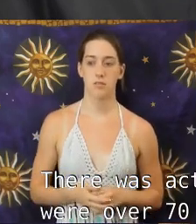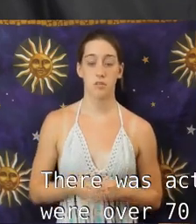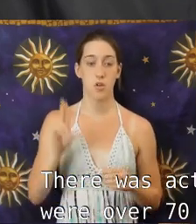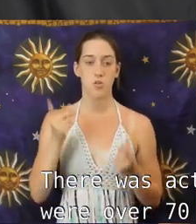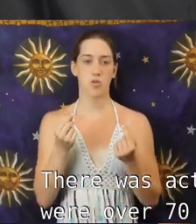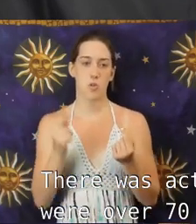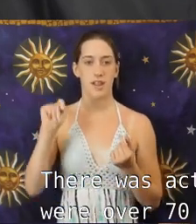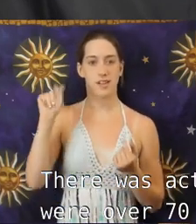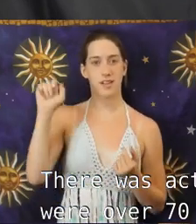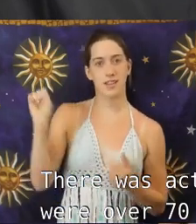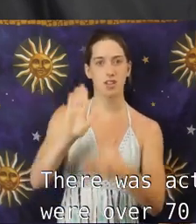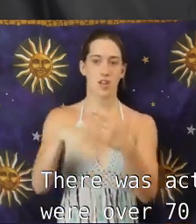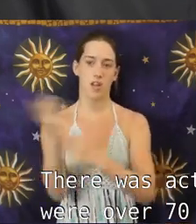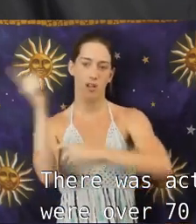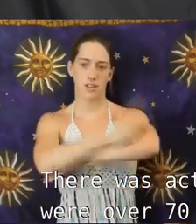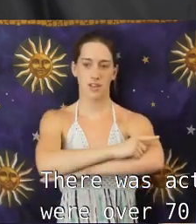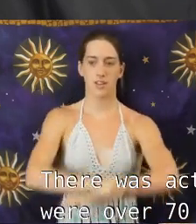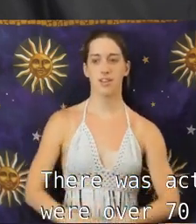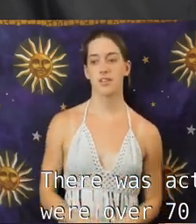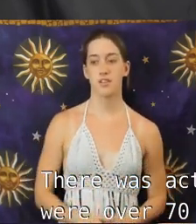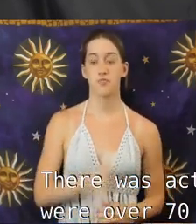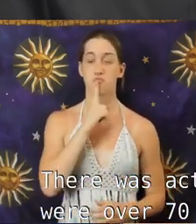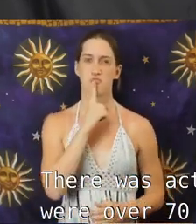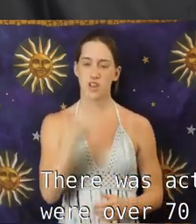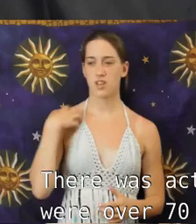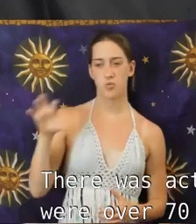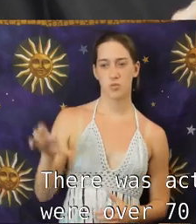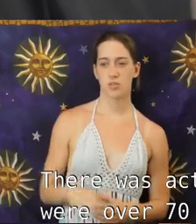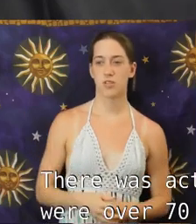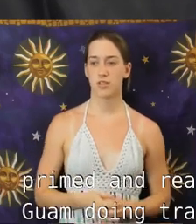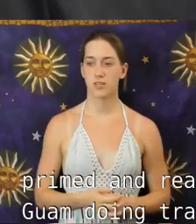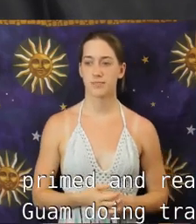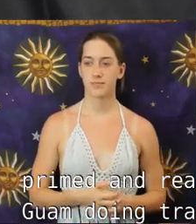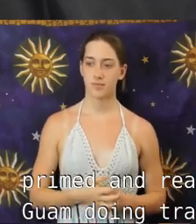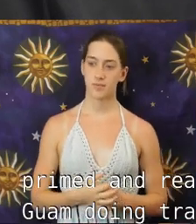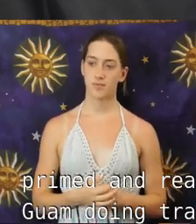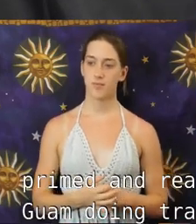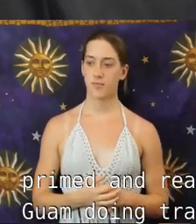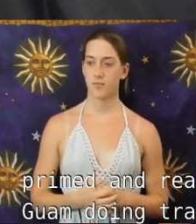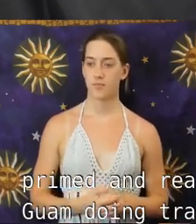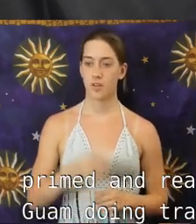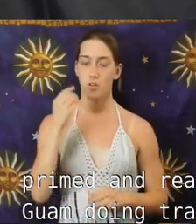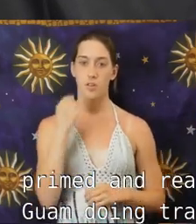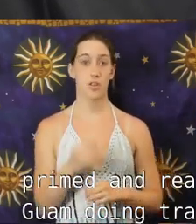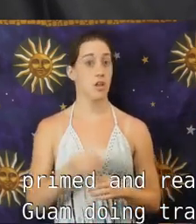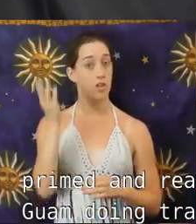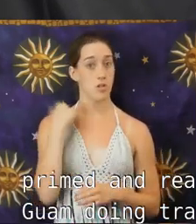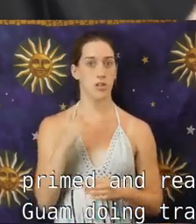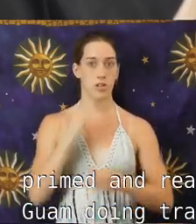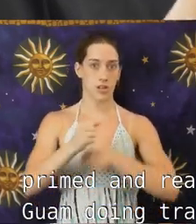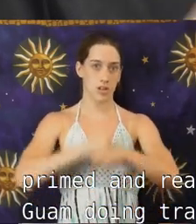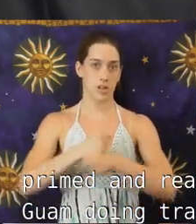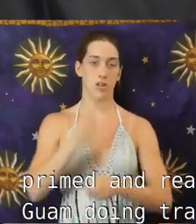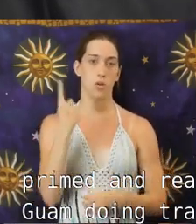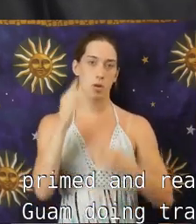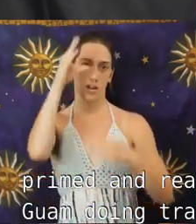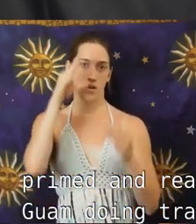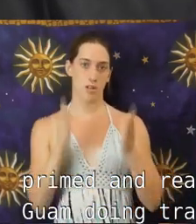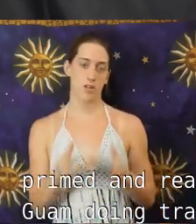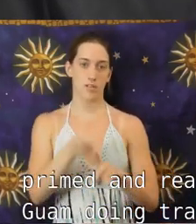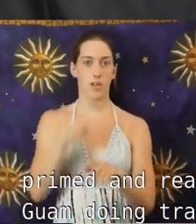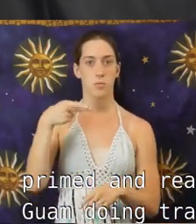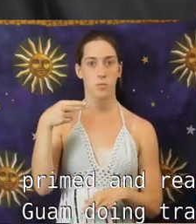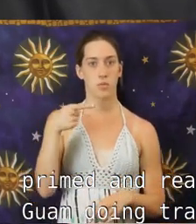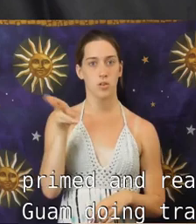There were over 70 tattoo artists inside the building, primed and ready to tattoo, and actually one guy from Guam